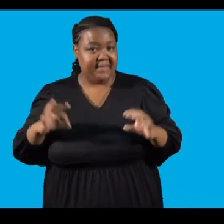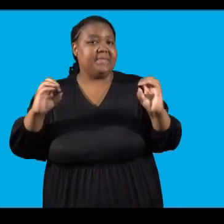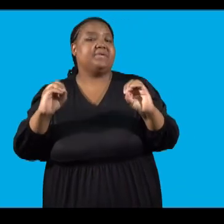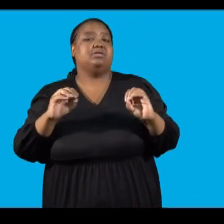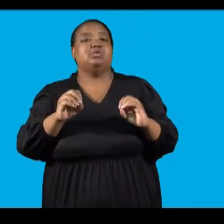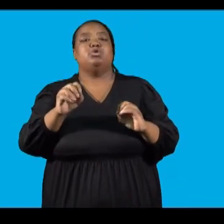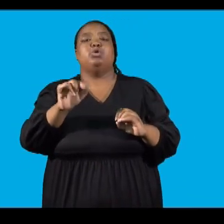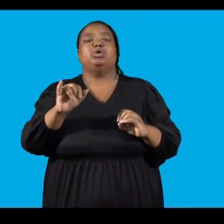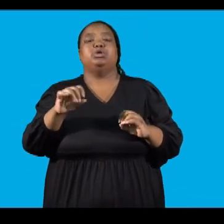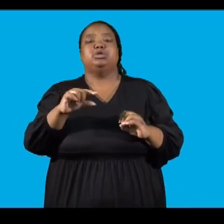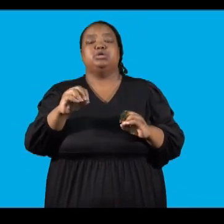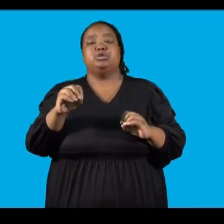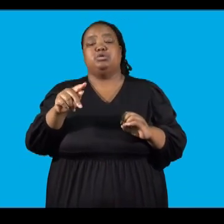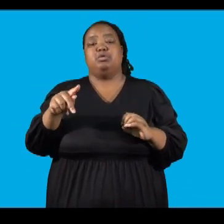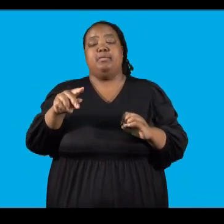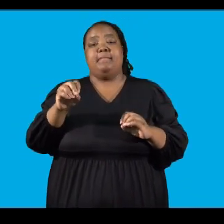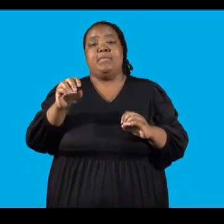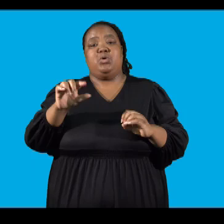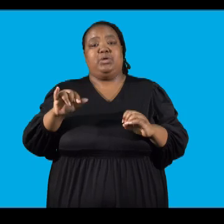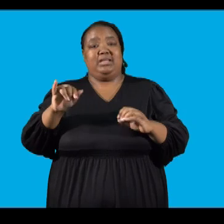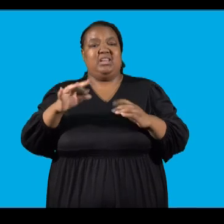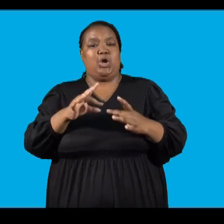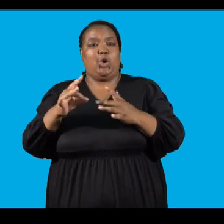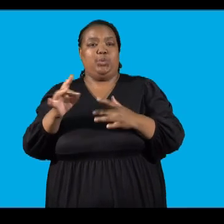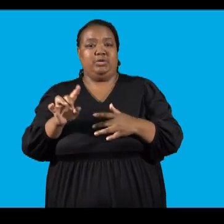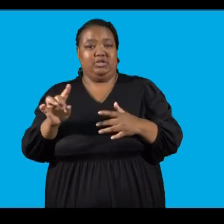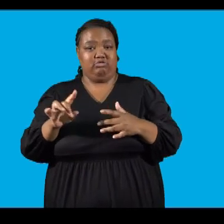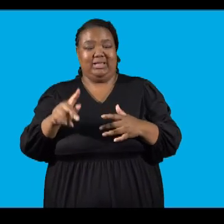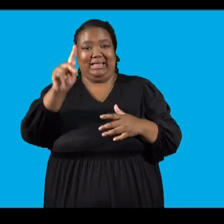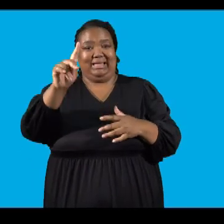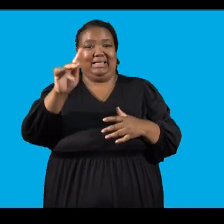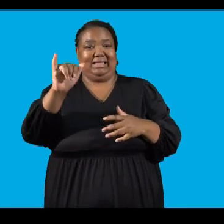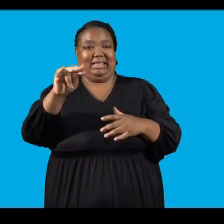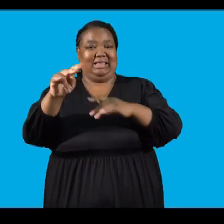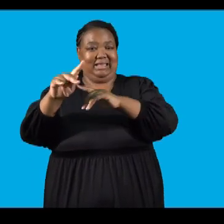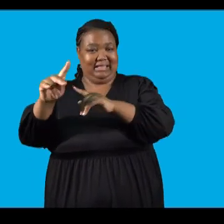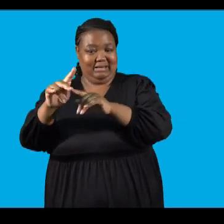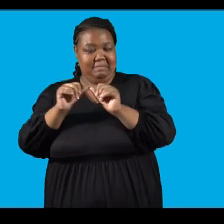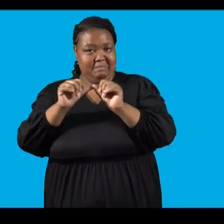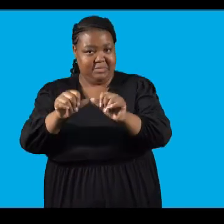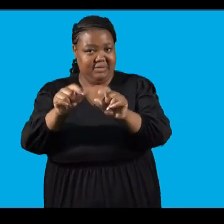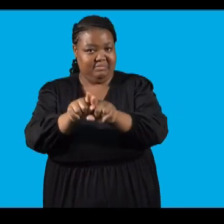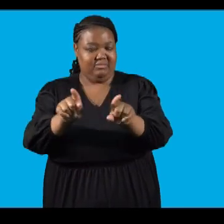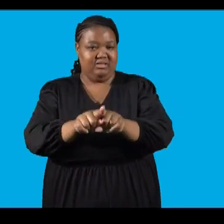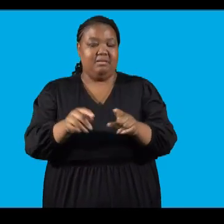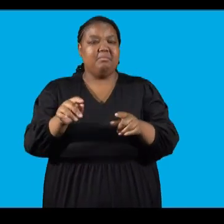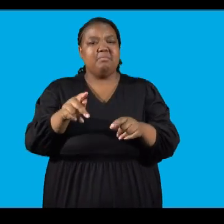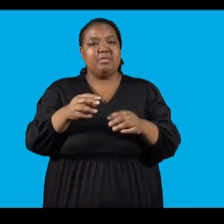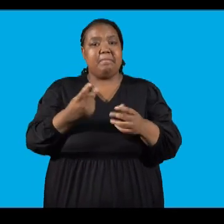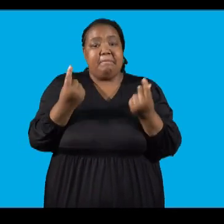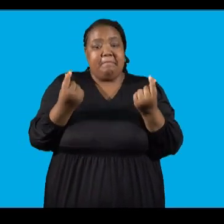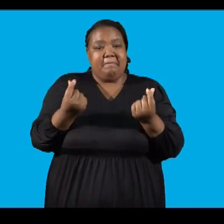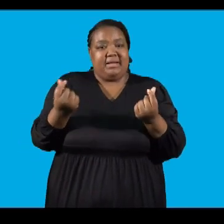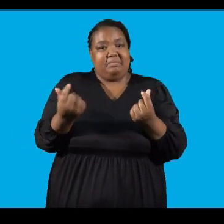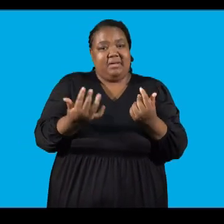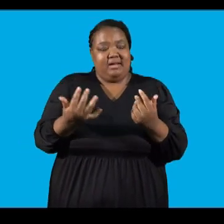option that the oligopolist will have is to keep the price at the kink, which we call price